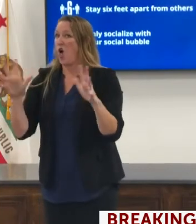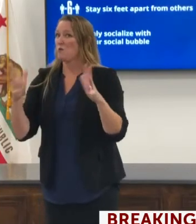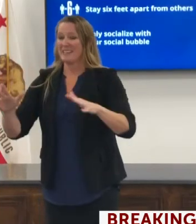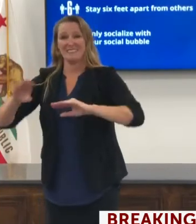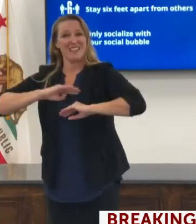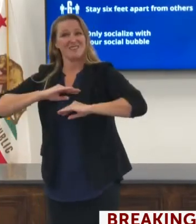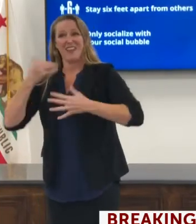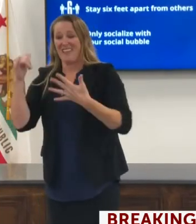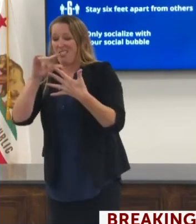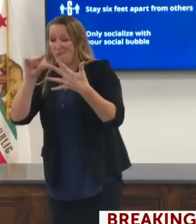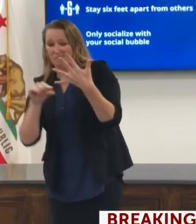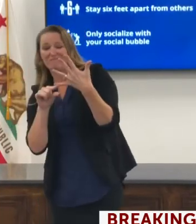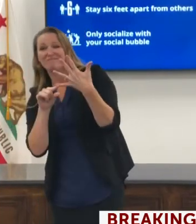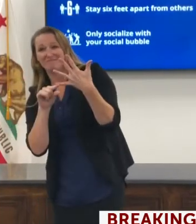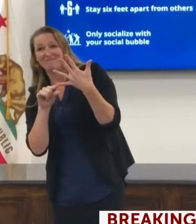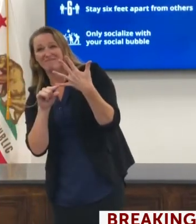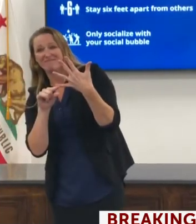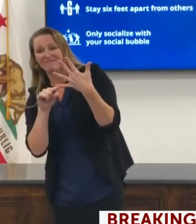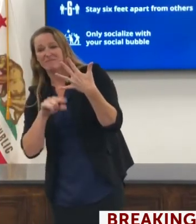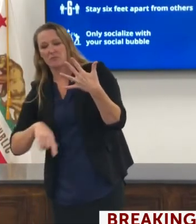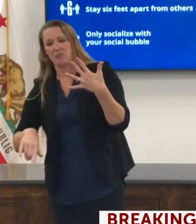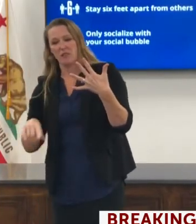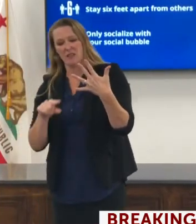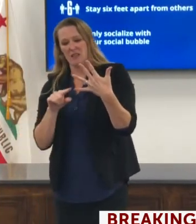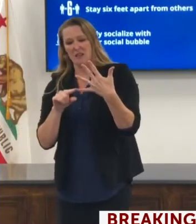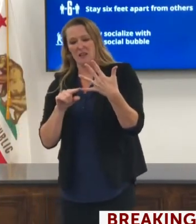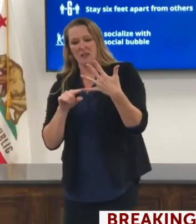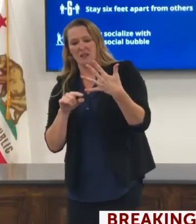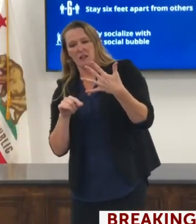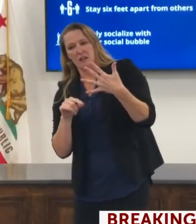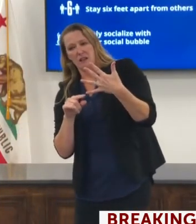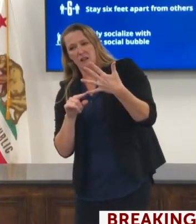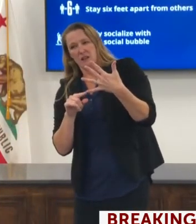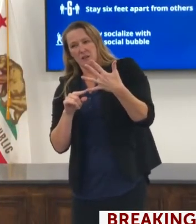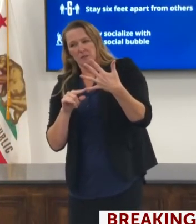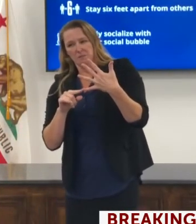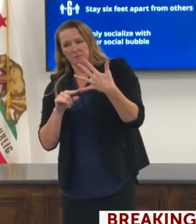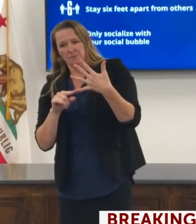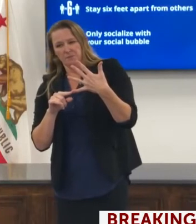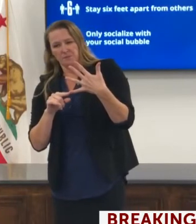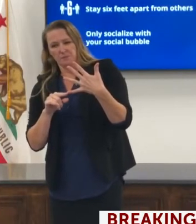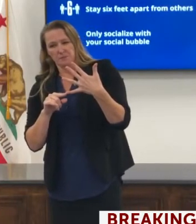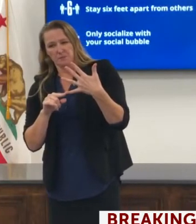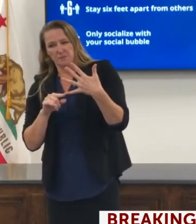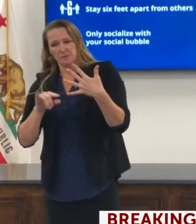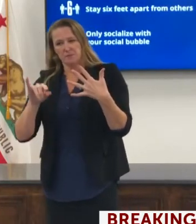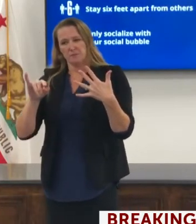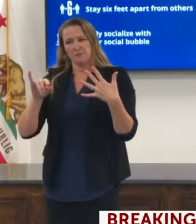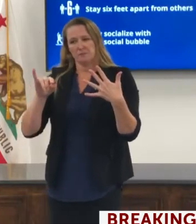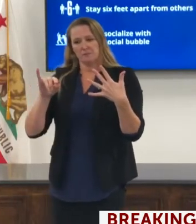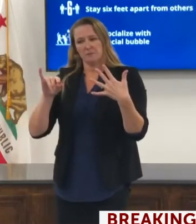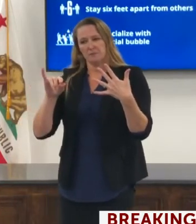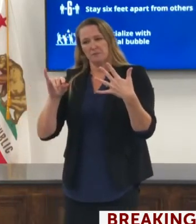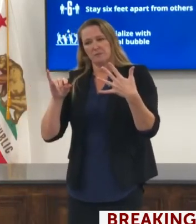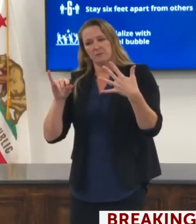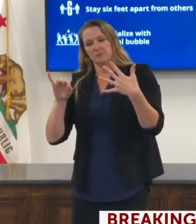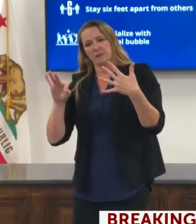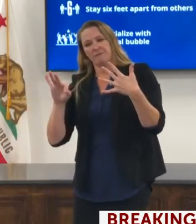just above the threshold into the orange range. If we were to be able to have